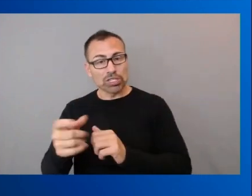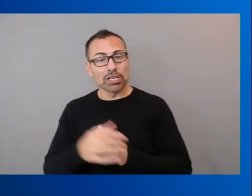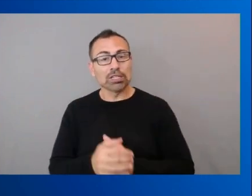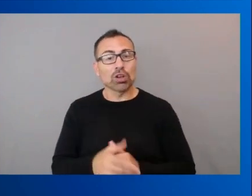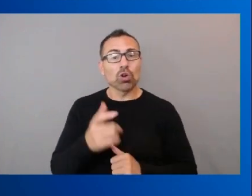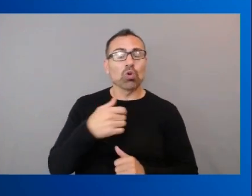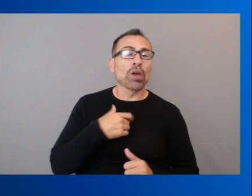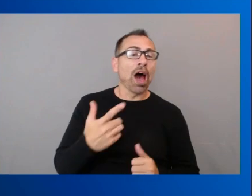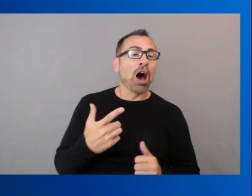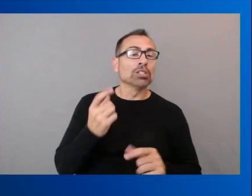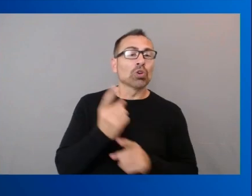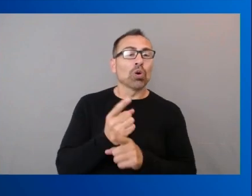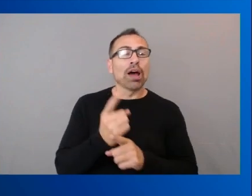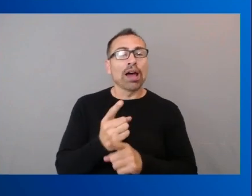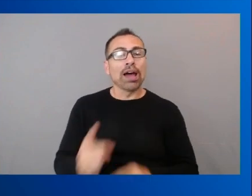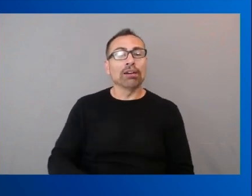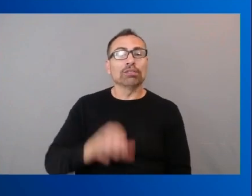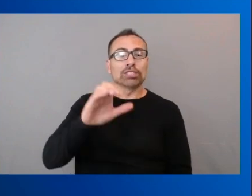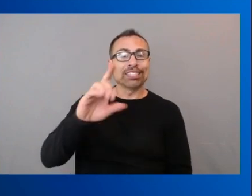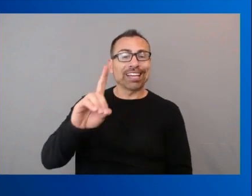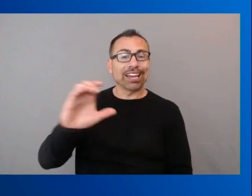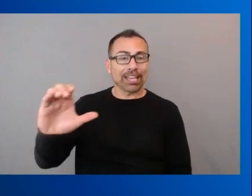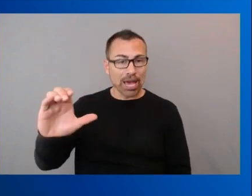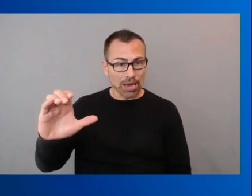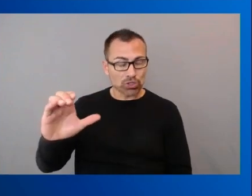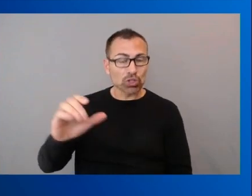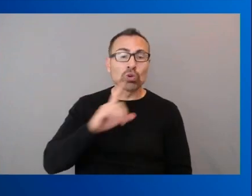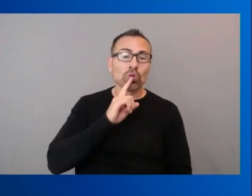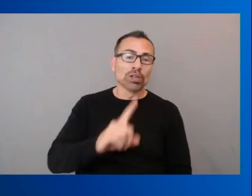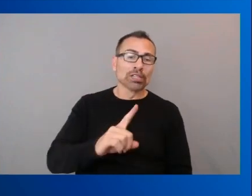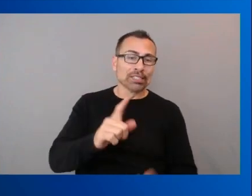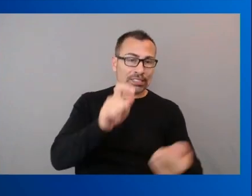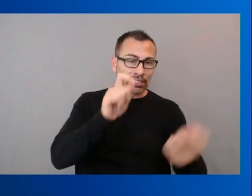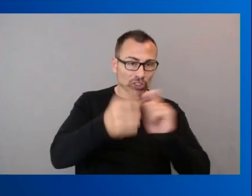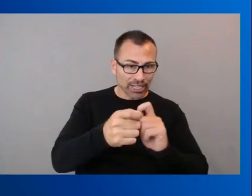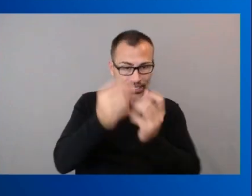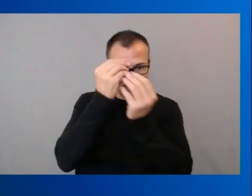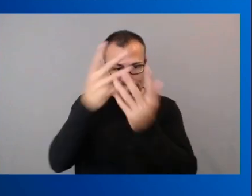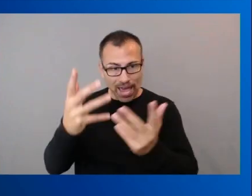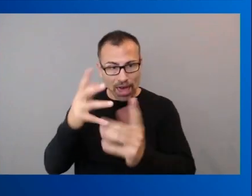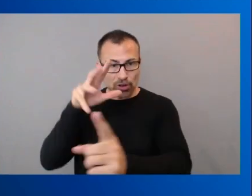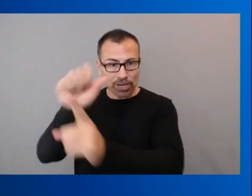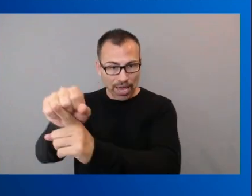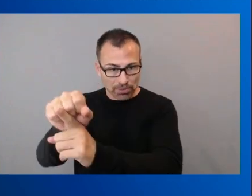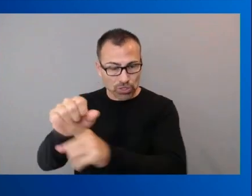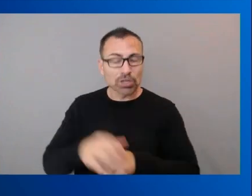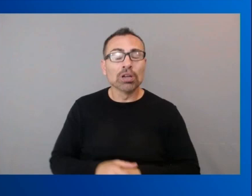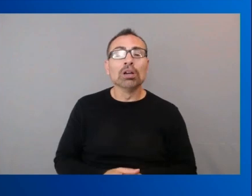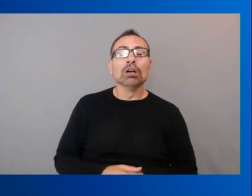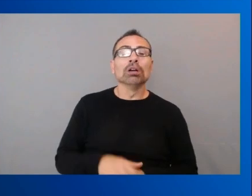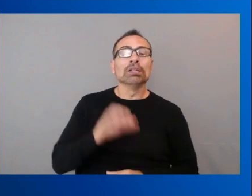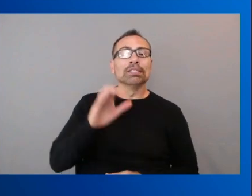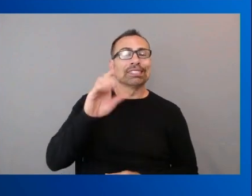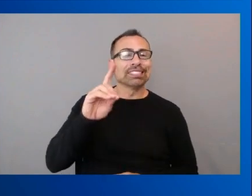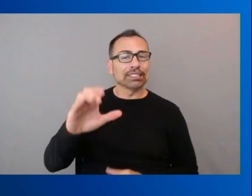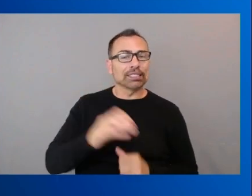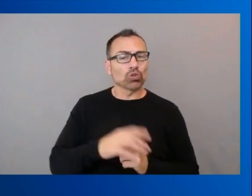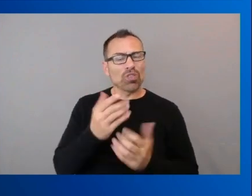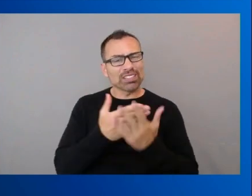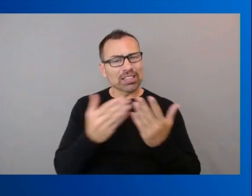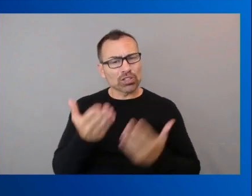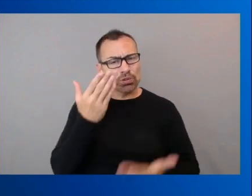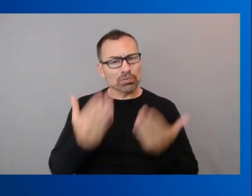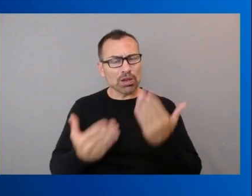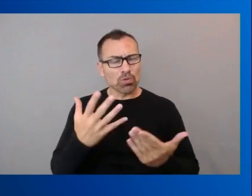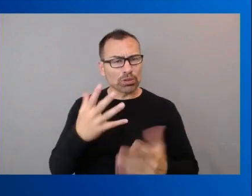for you, the previous data in the database and the new data. But these are things you might want to consider doing. An example is